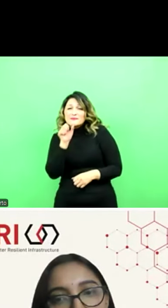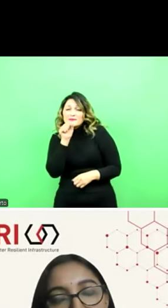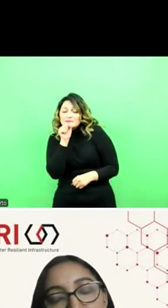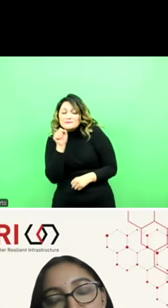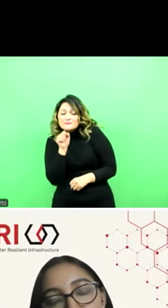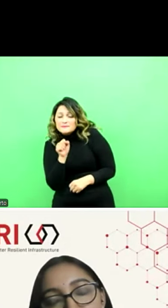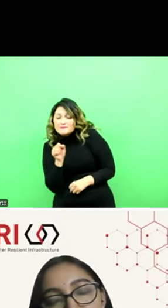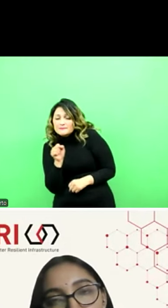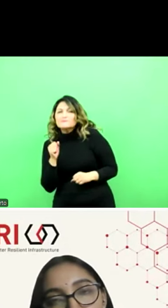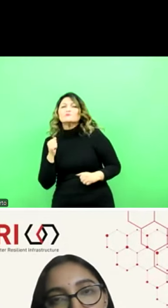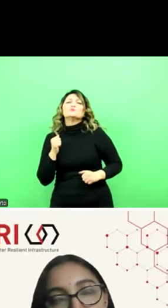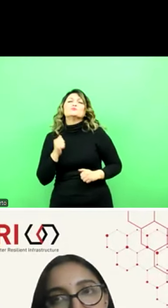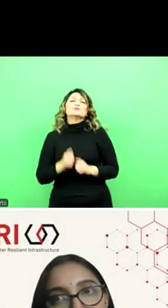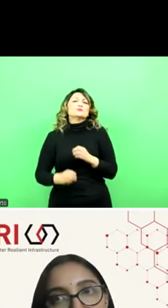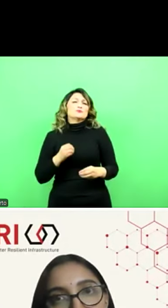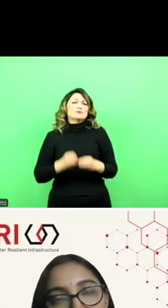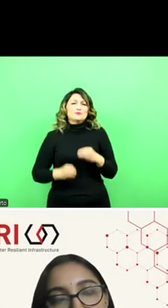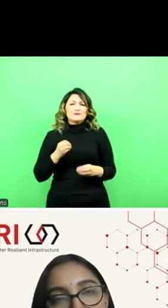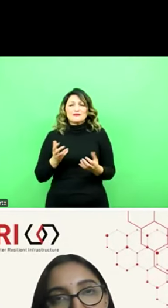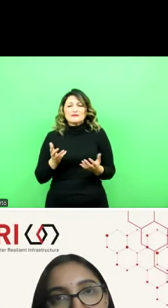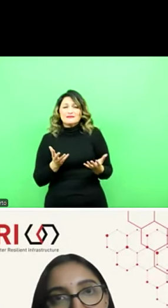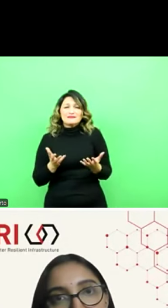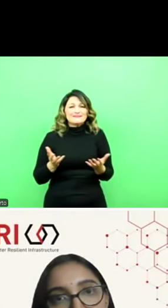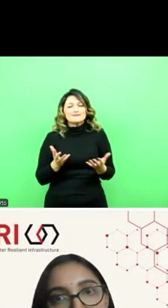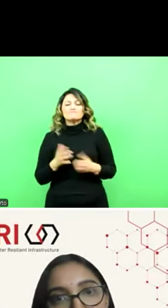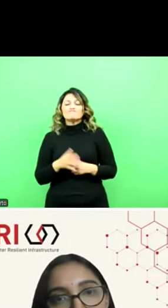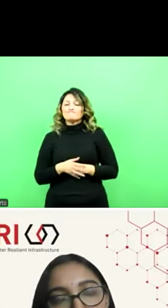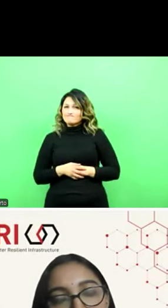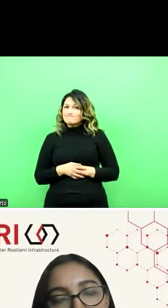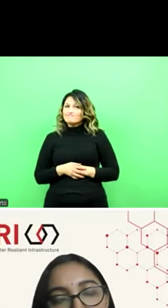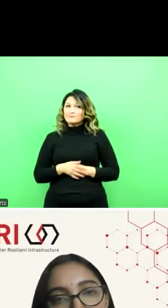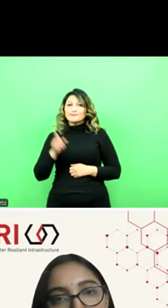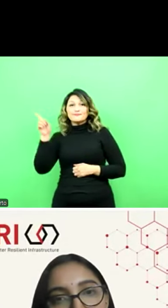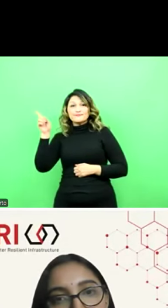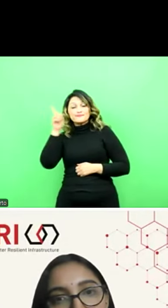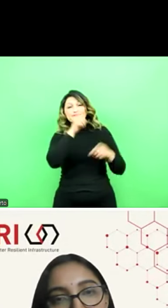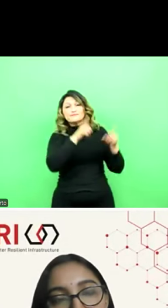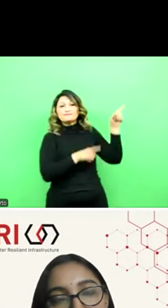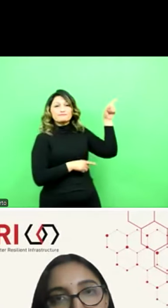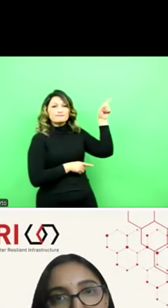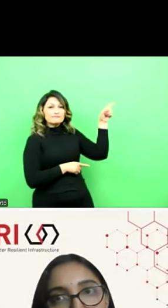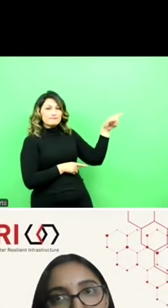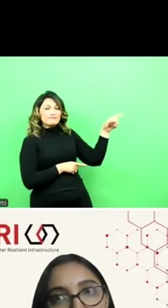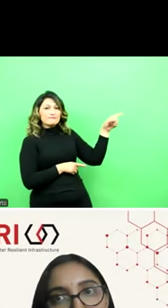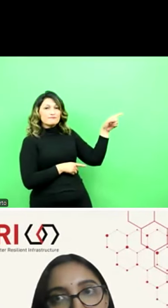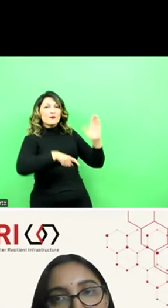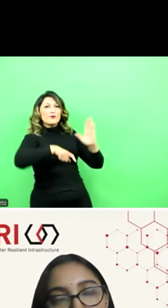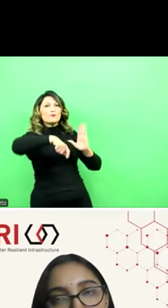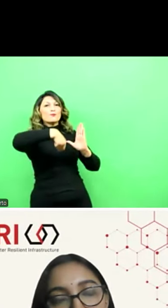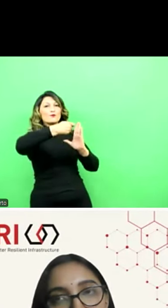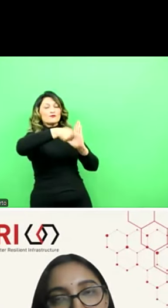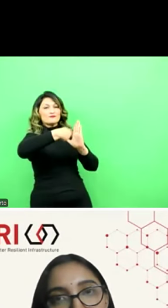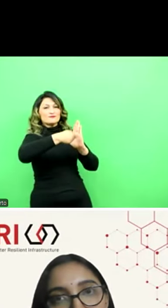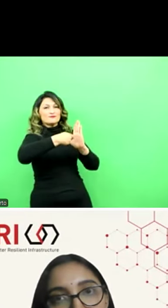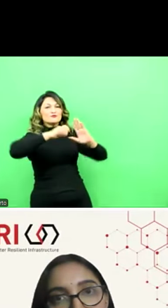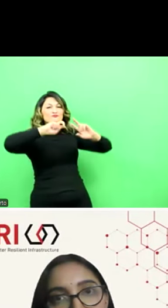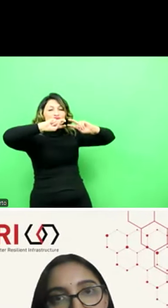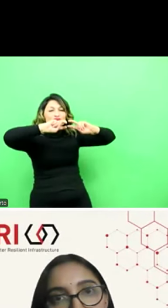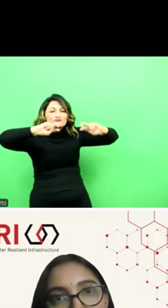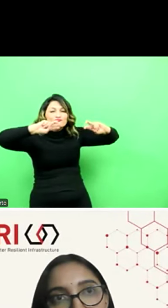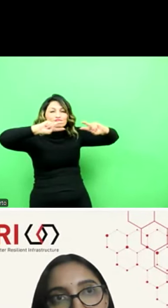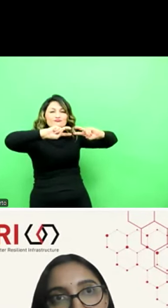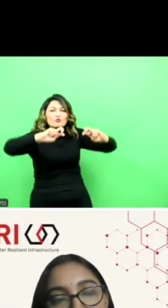So this is a case study from a state in Sikkim, India. It's located in Himalayas. So